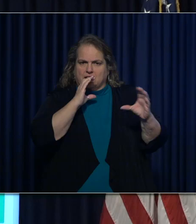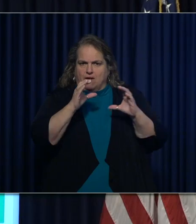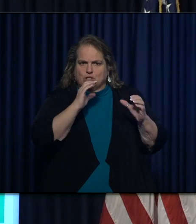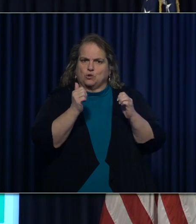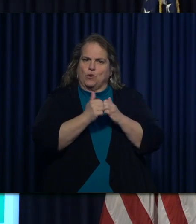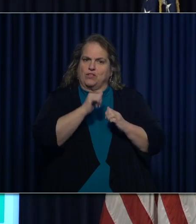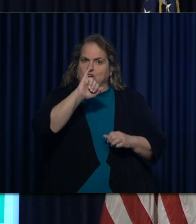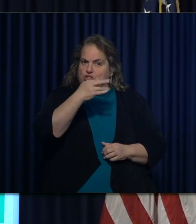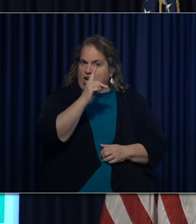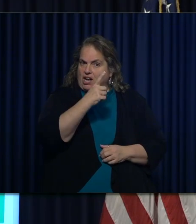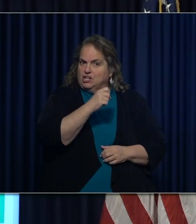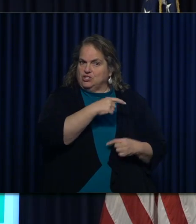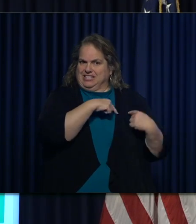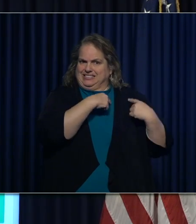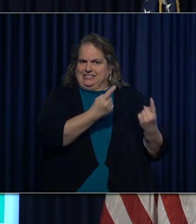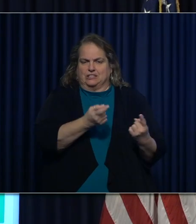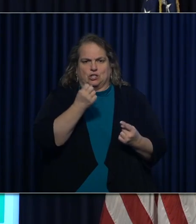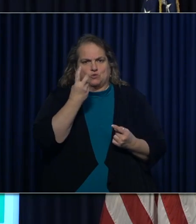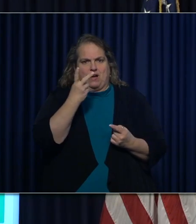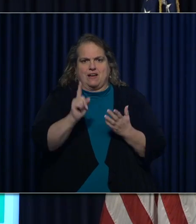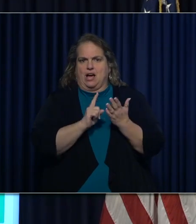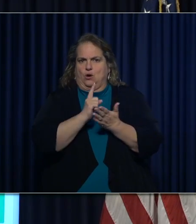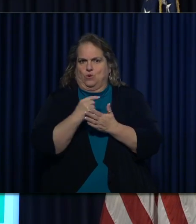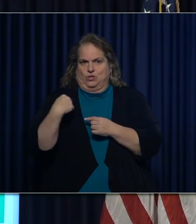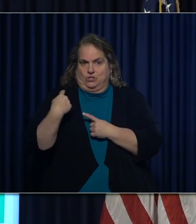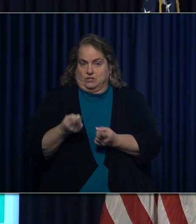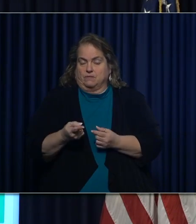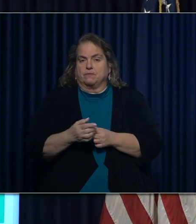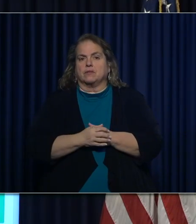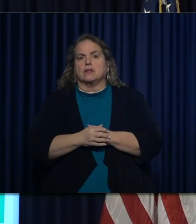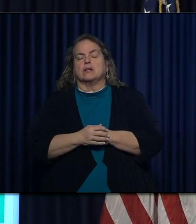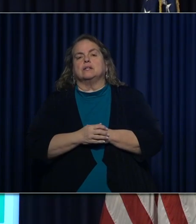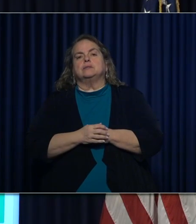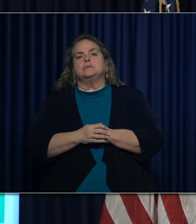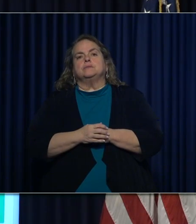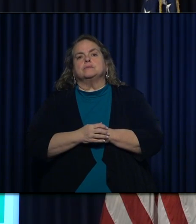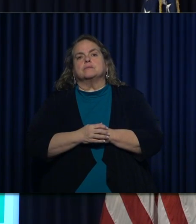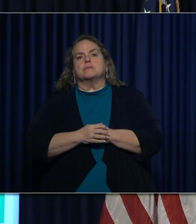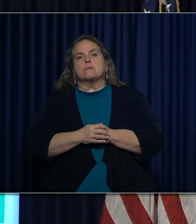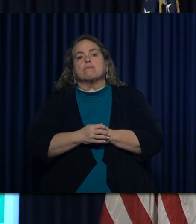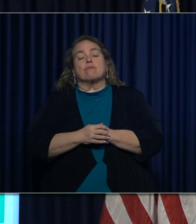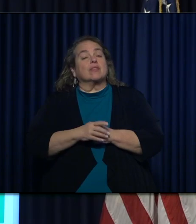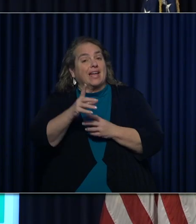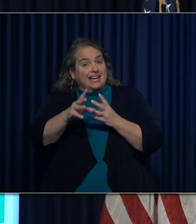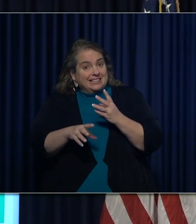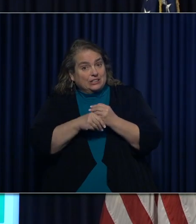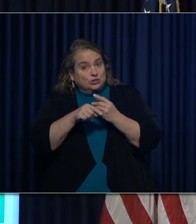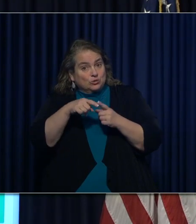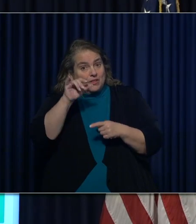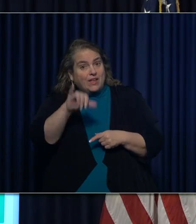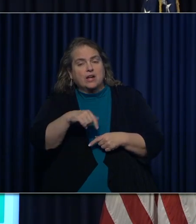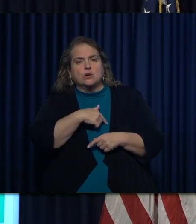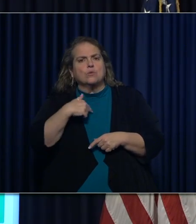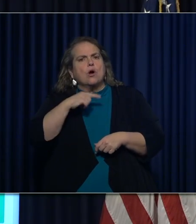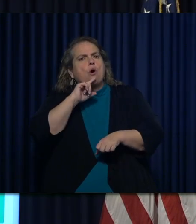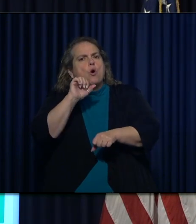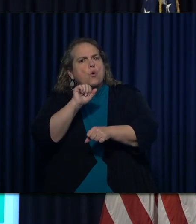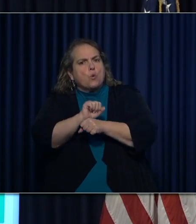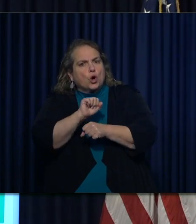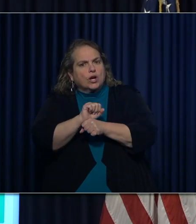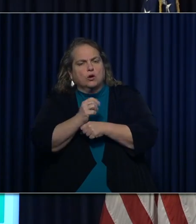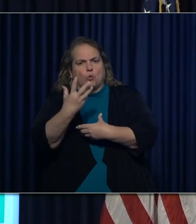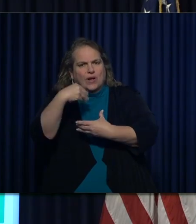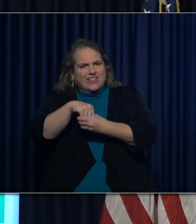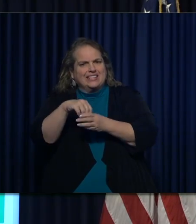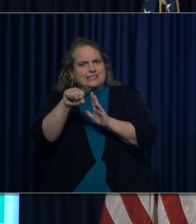last 12 hours or so alone. Additionally, we are working inside of state